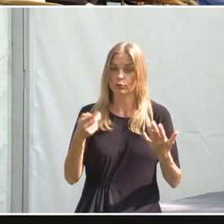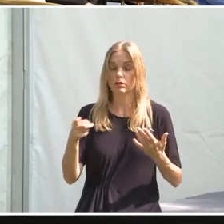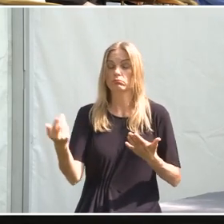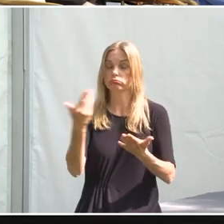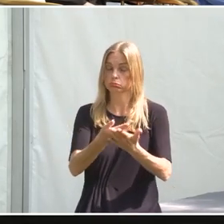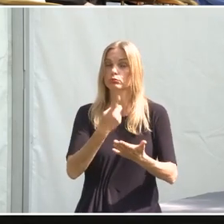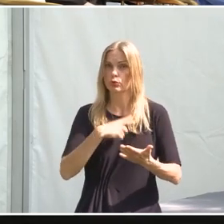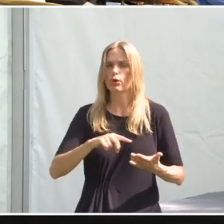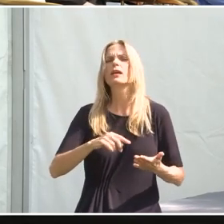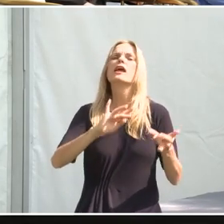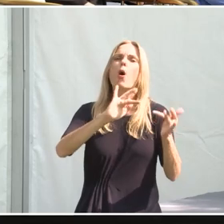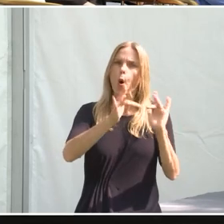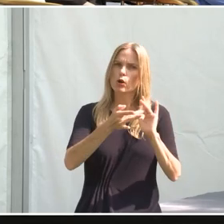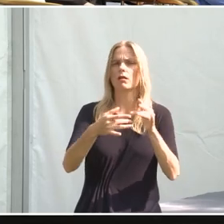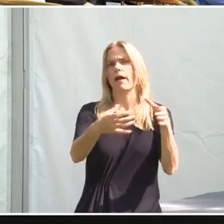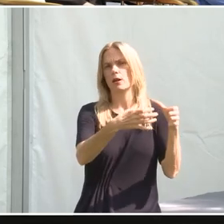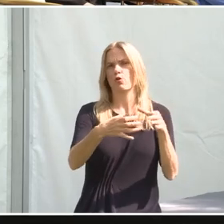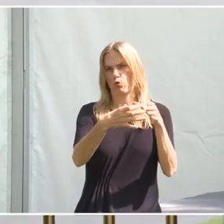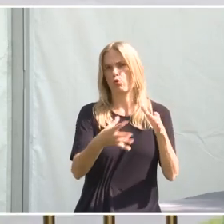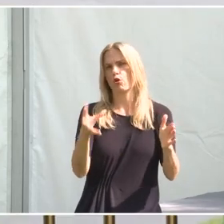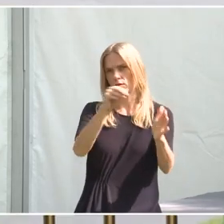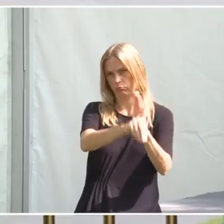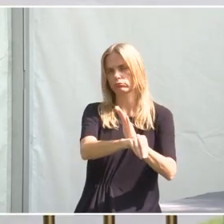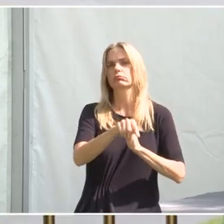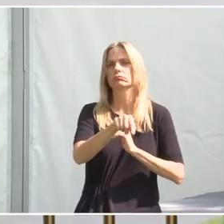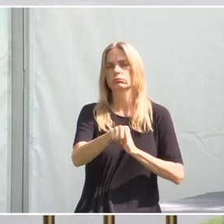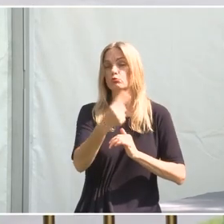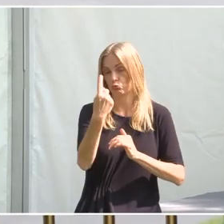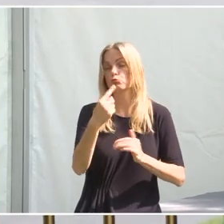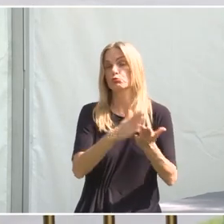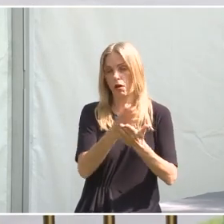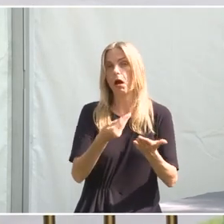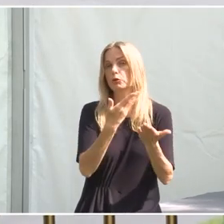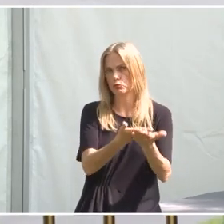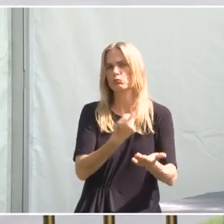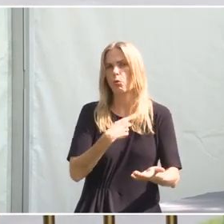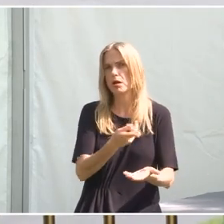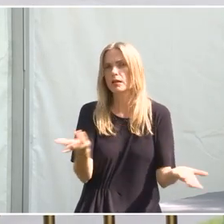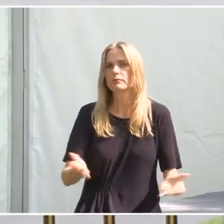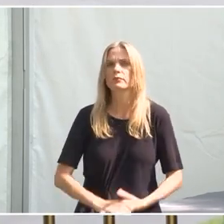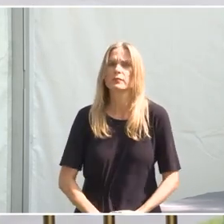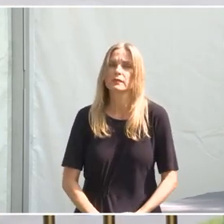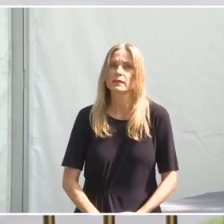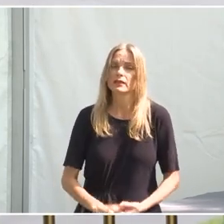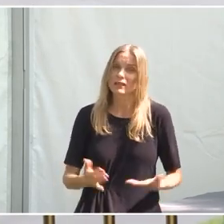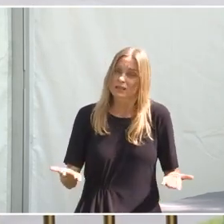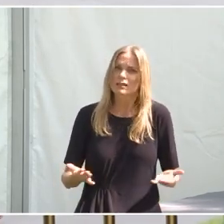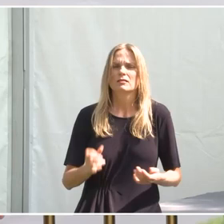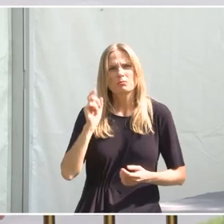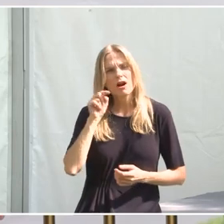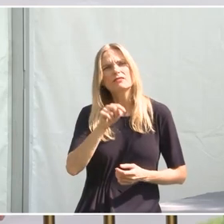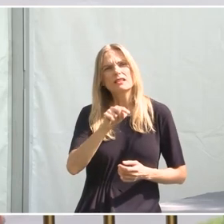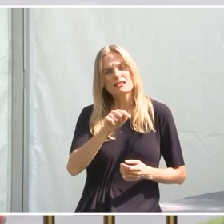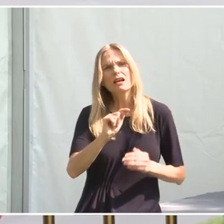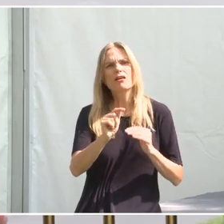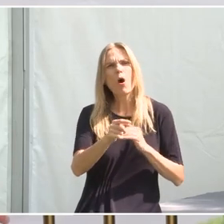communities among 20 other good ideas, but that was one of them. So I also think that the young generation can see a